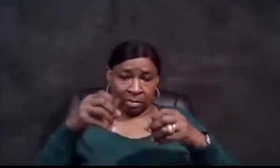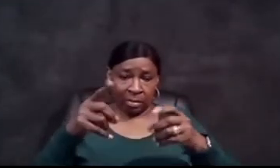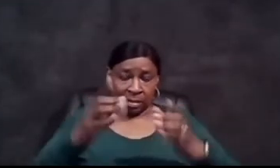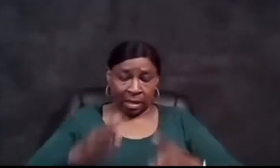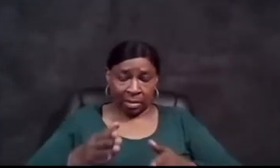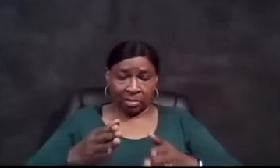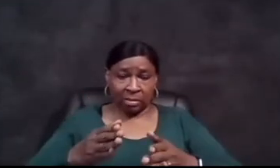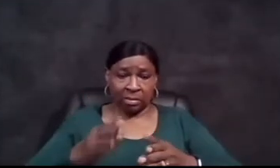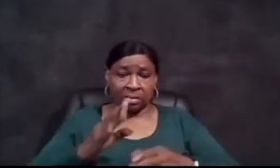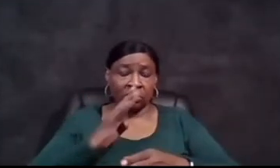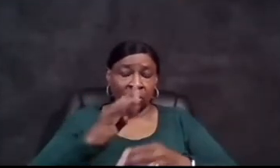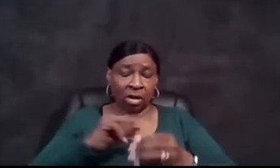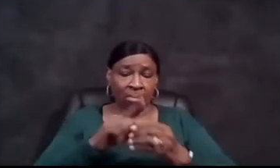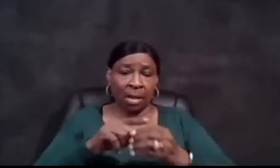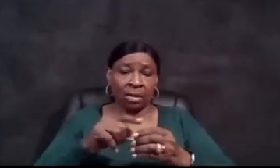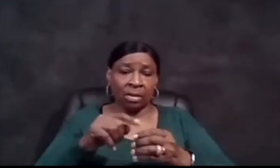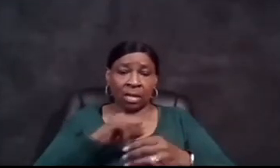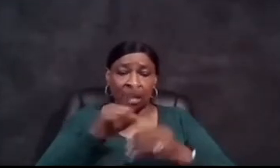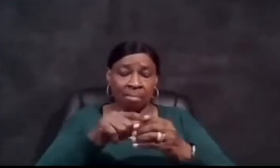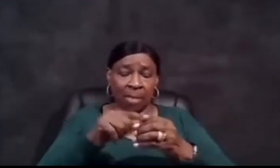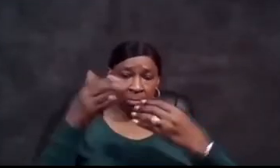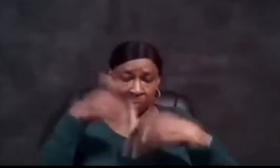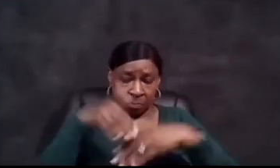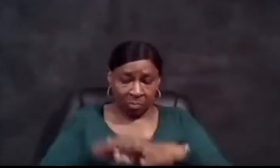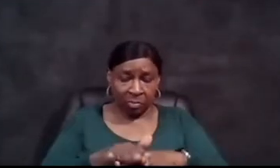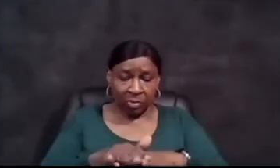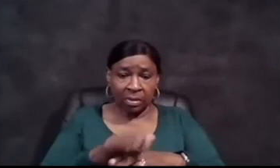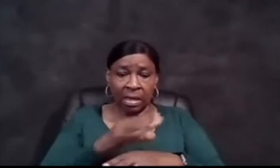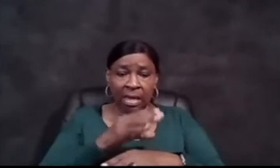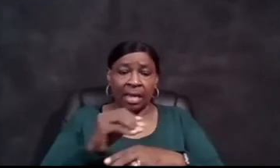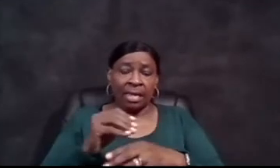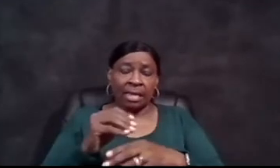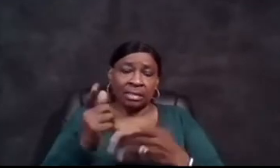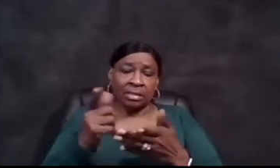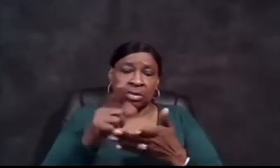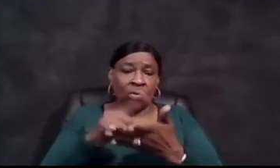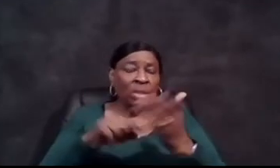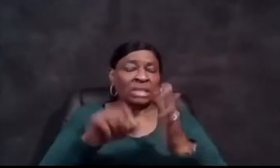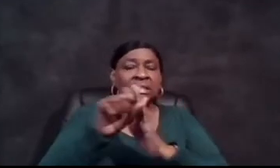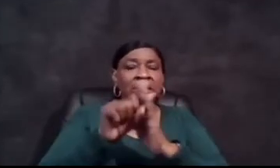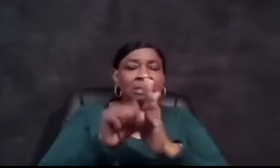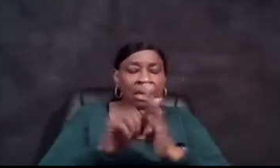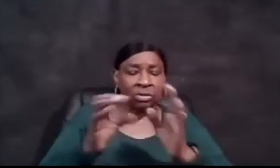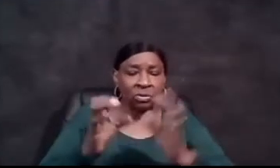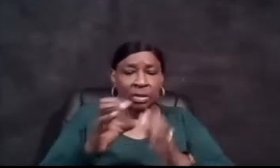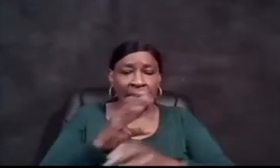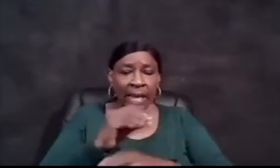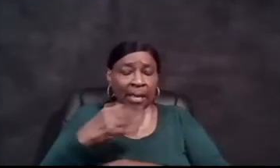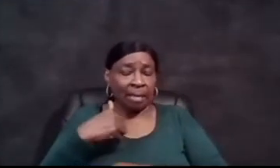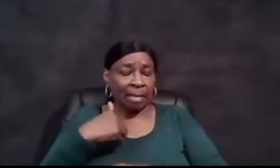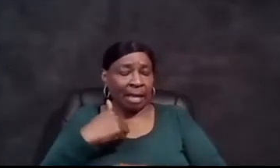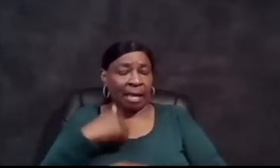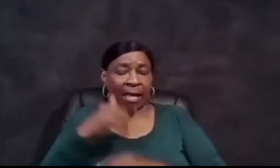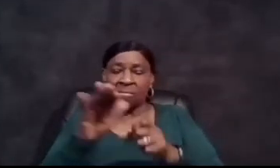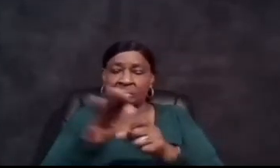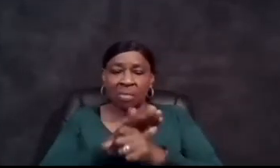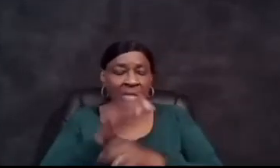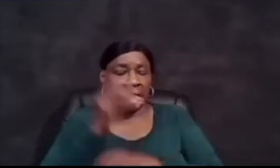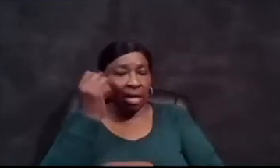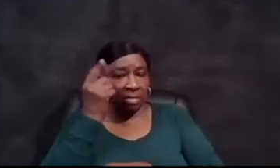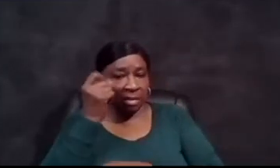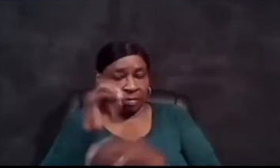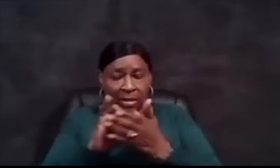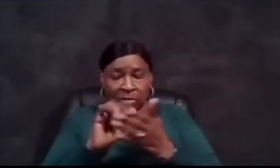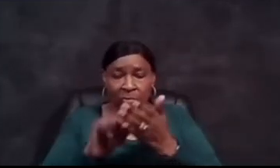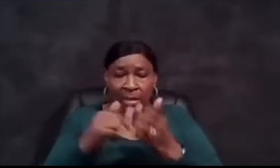borders is somewhat reactive to what is the state doing. And I fully understand that that is what I'm doing, because